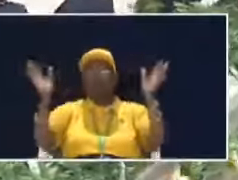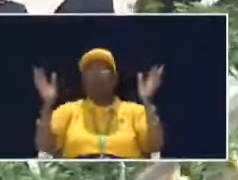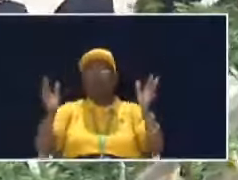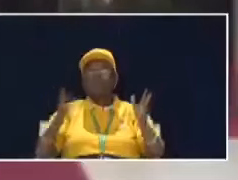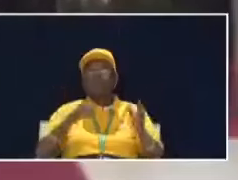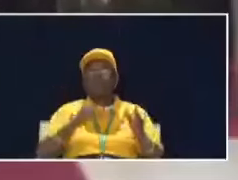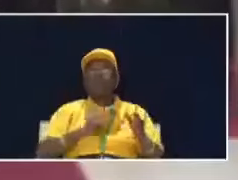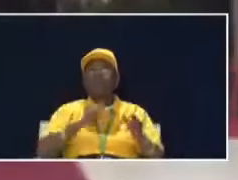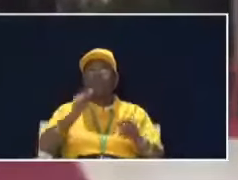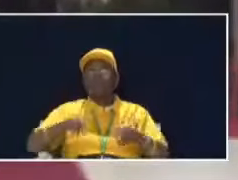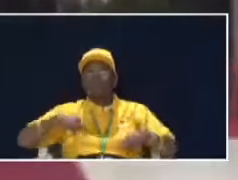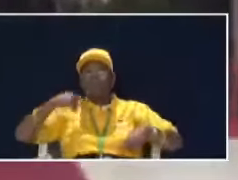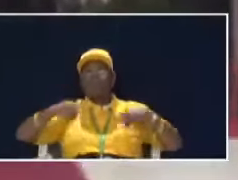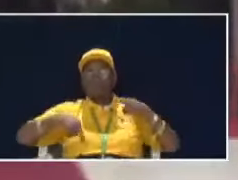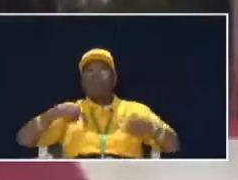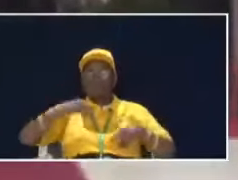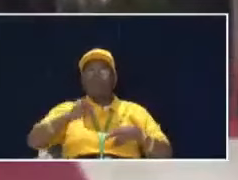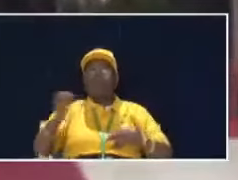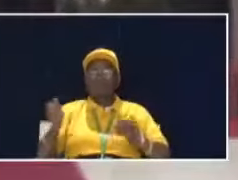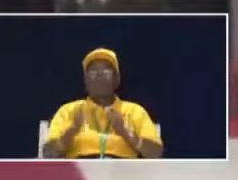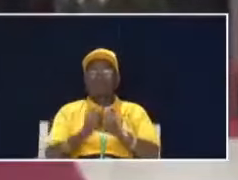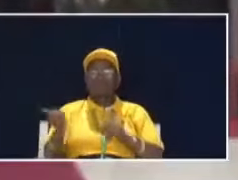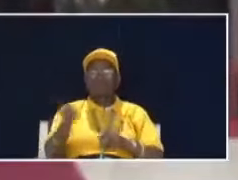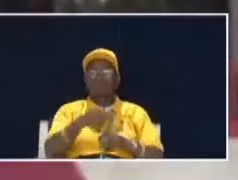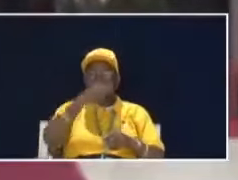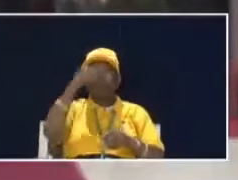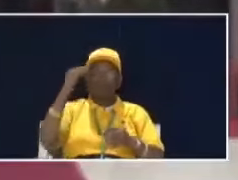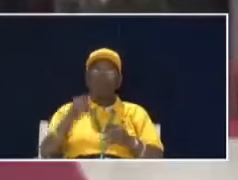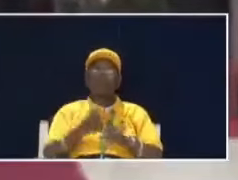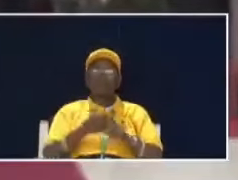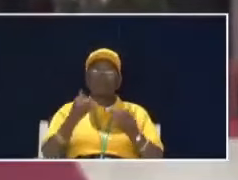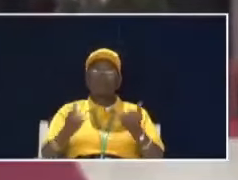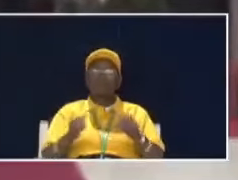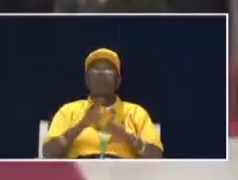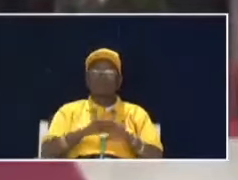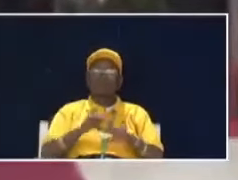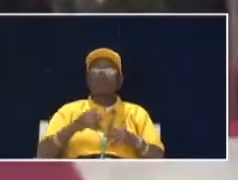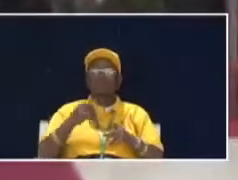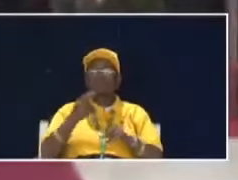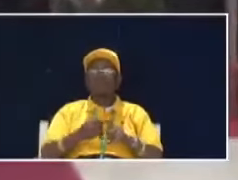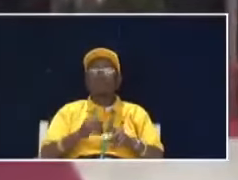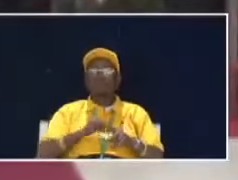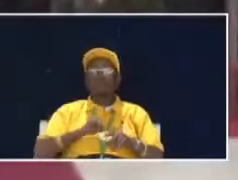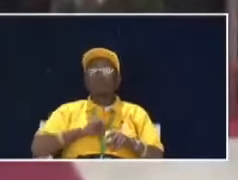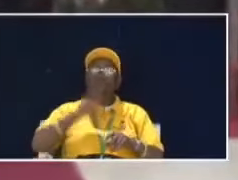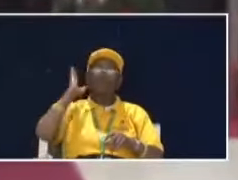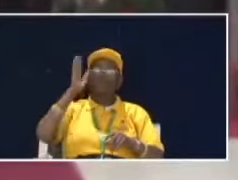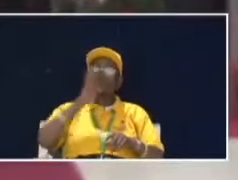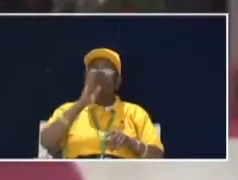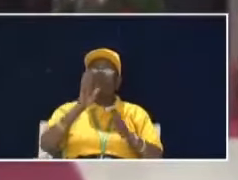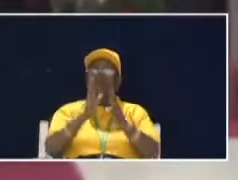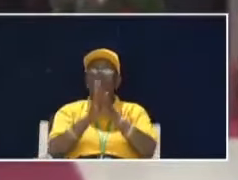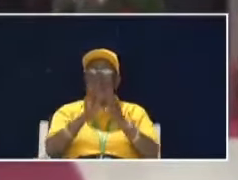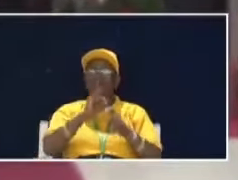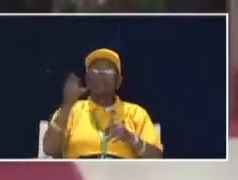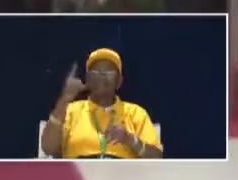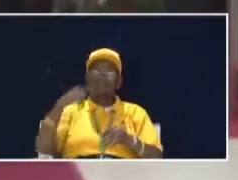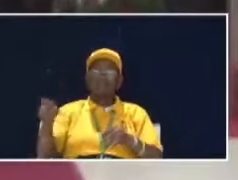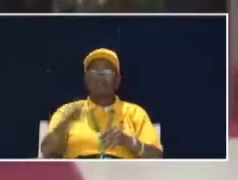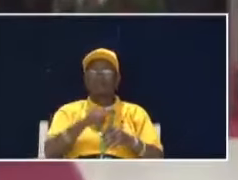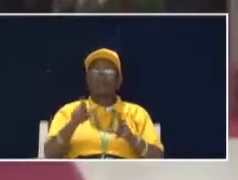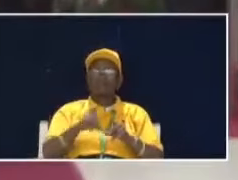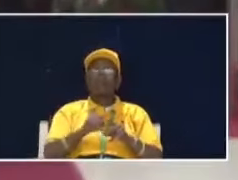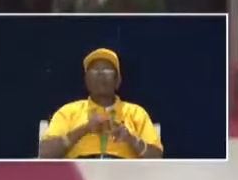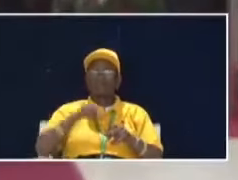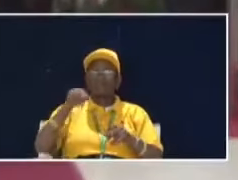I'm rejoicing with you because from now on, by the grace of God, I'll be praying for you. So I need your